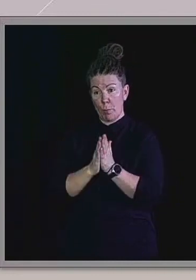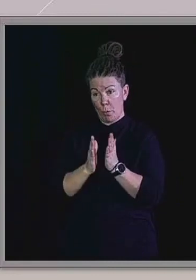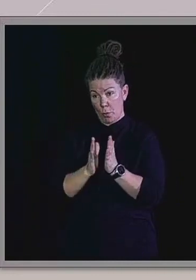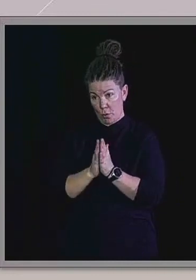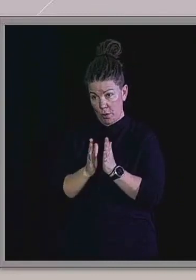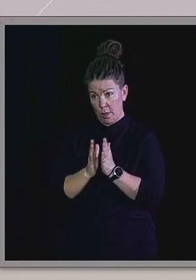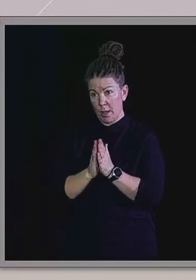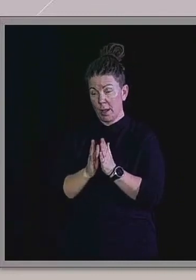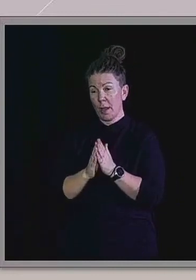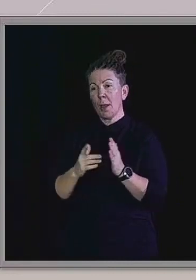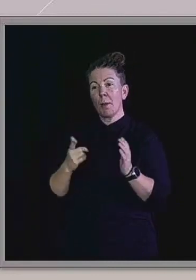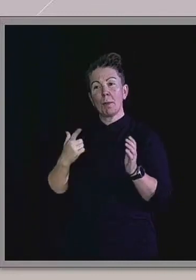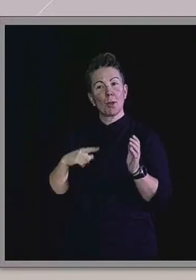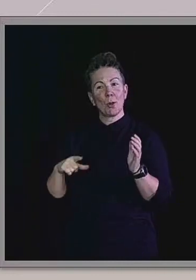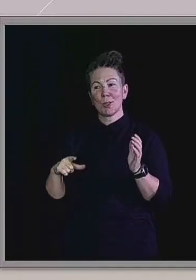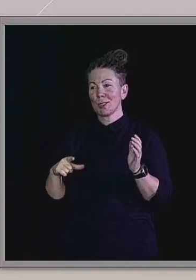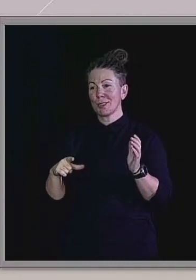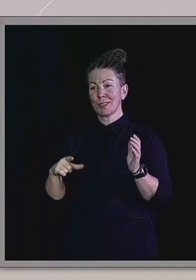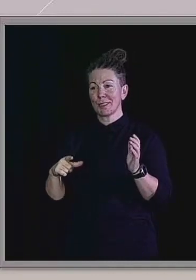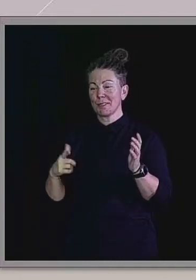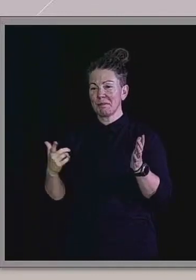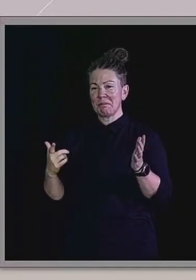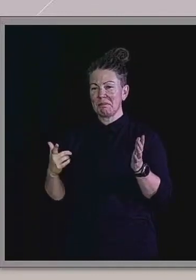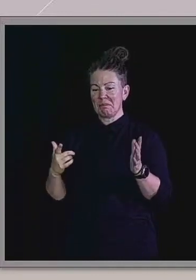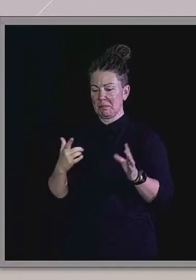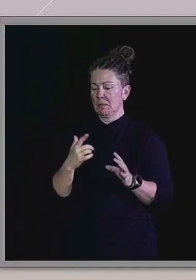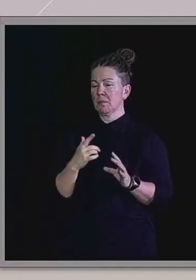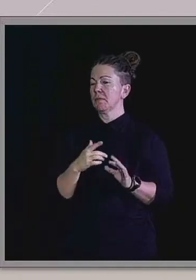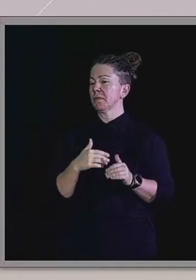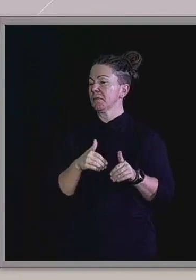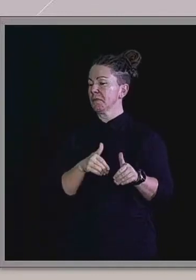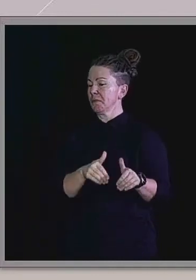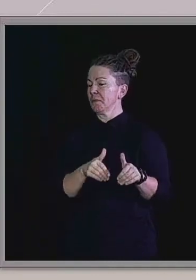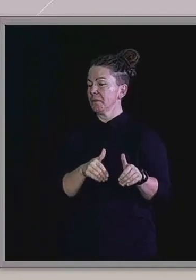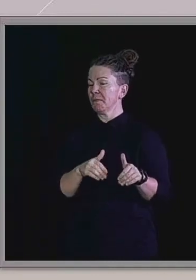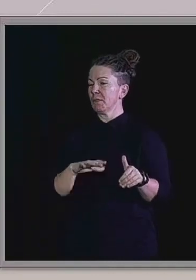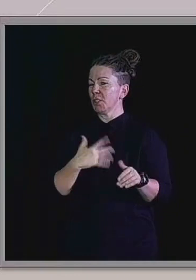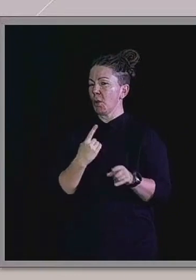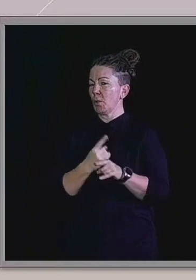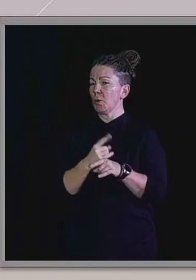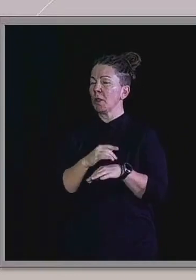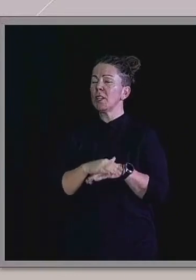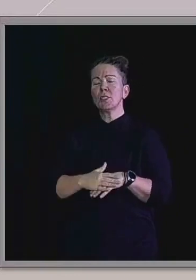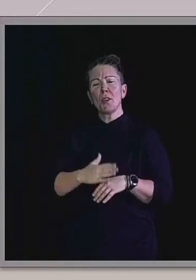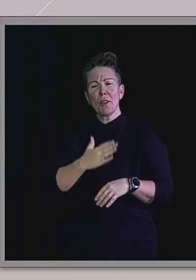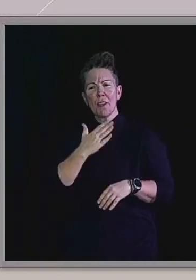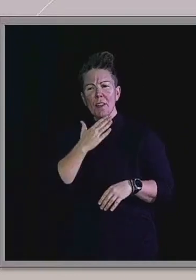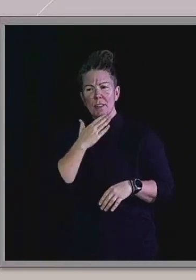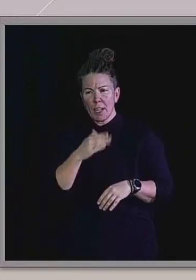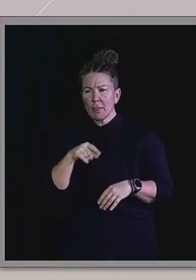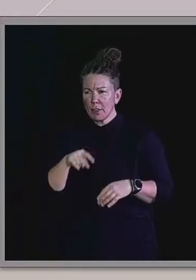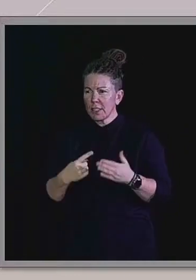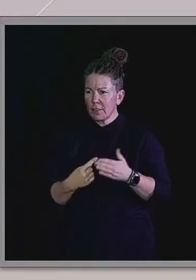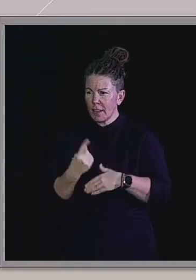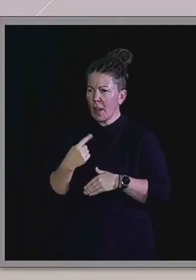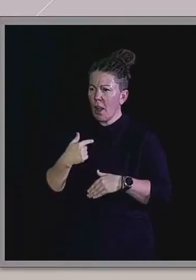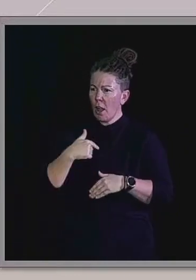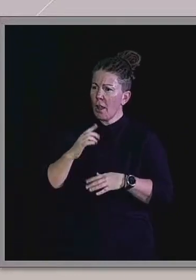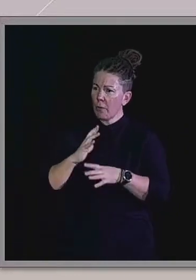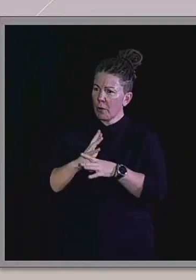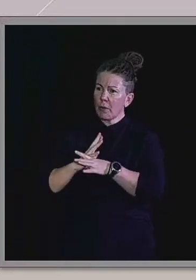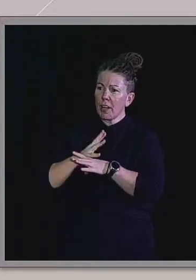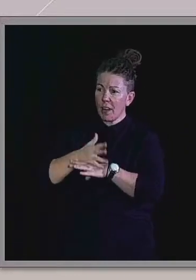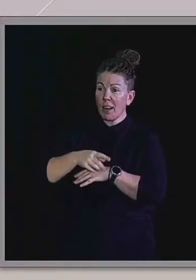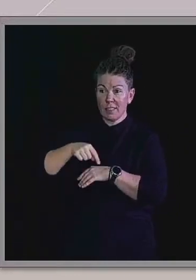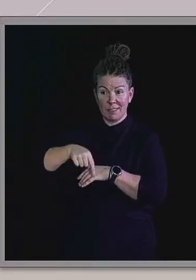that the people don't really want to talk about. So thanks so much to the State Library. And I spent a lot of time working here actually on one